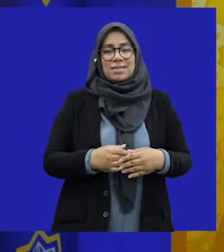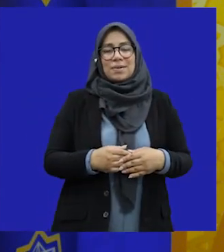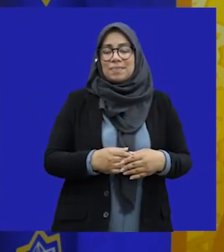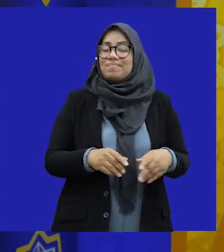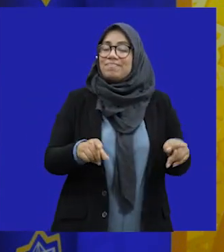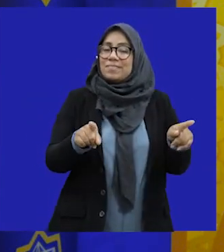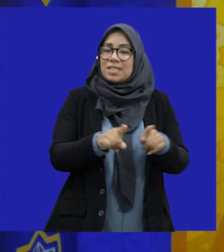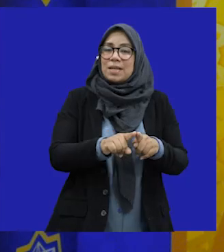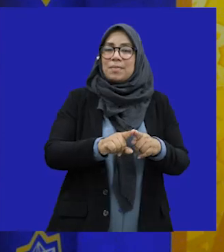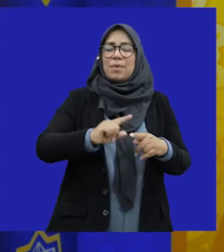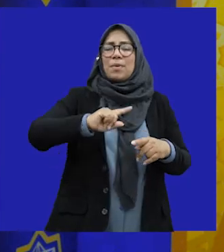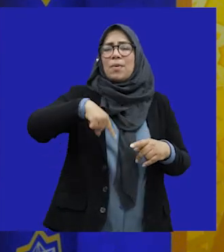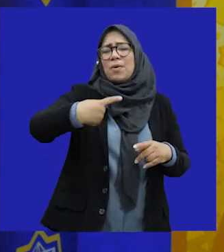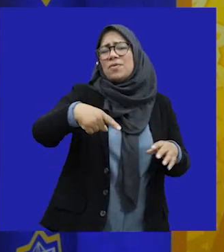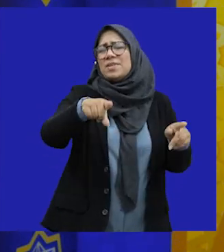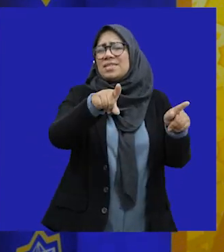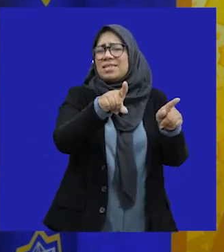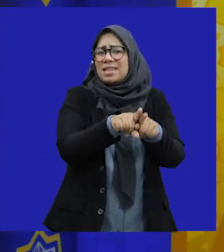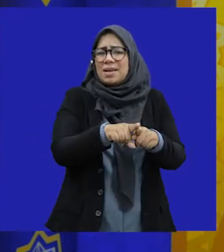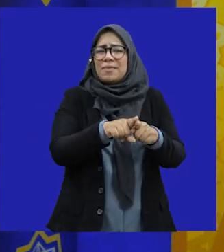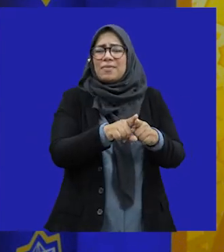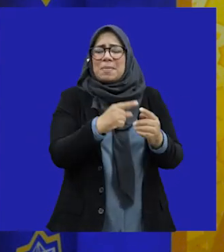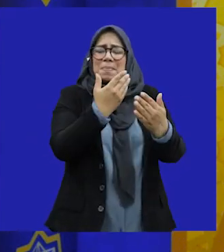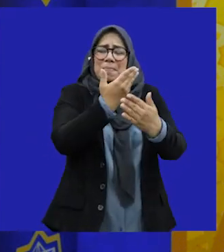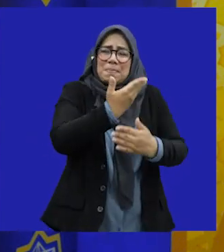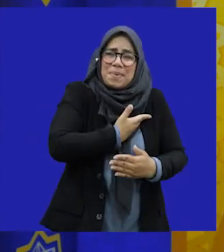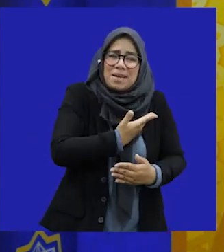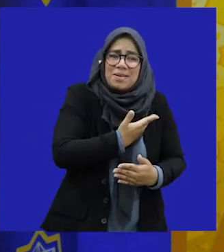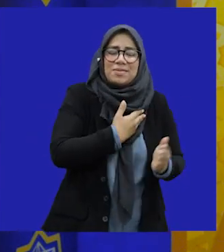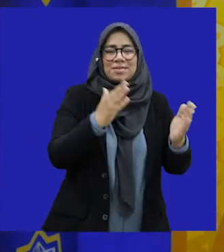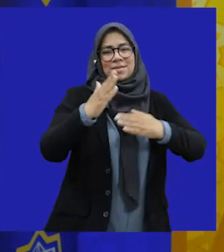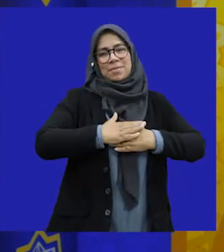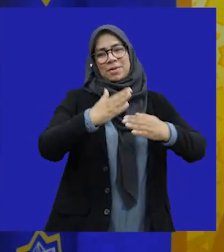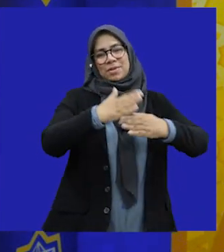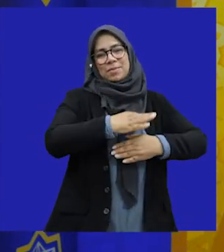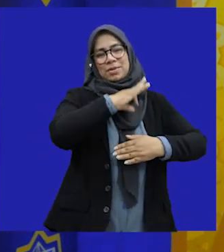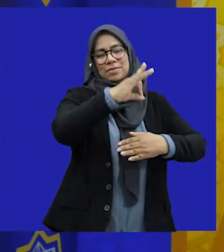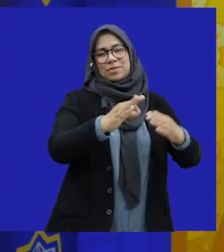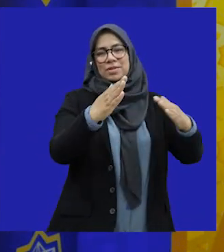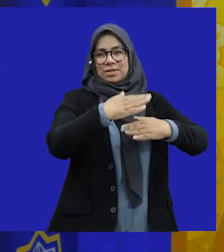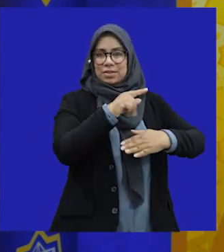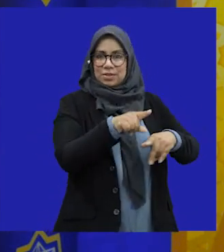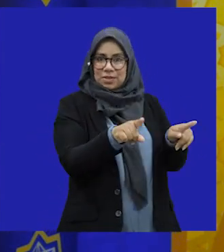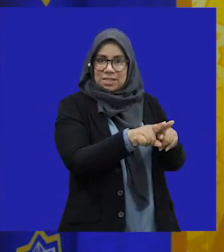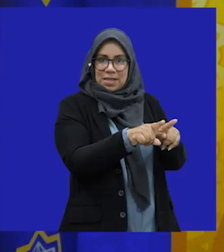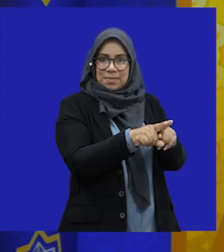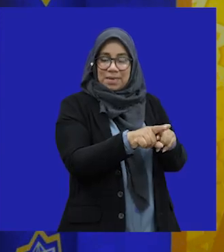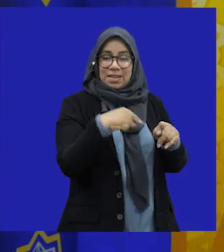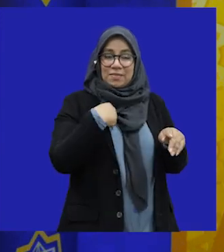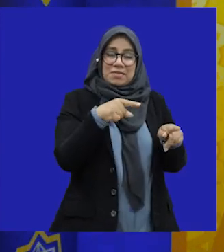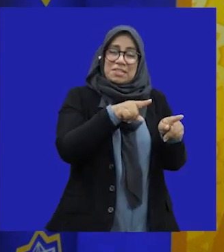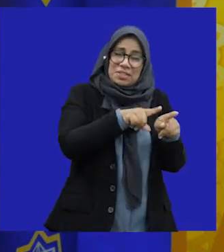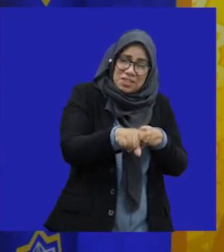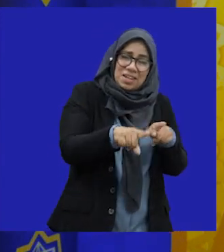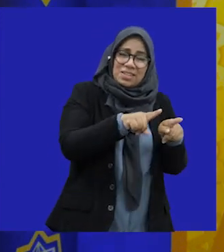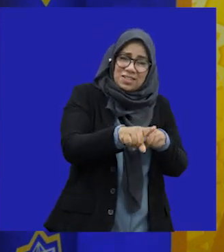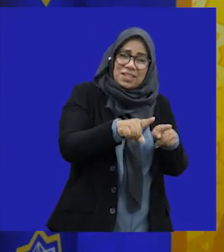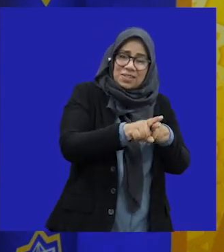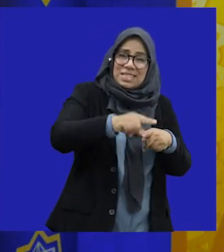ever leave a single voluntary prayer? Rather, we would pray it with the same